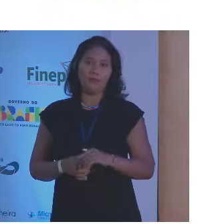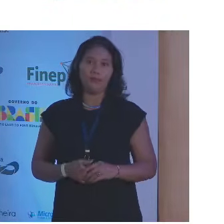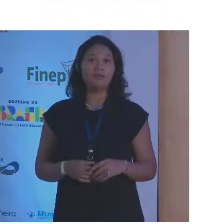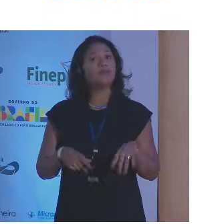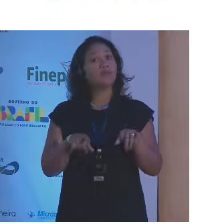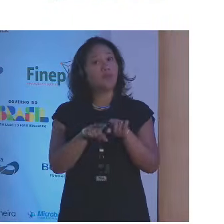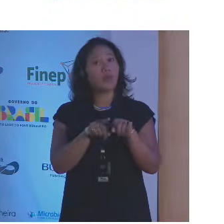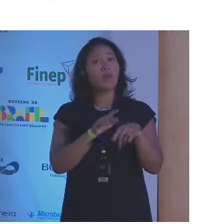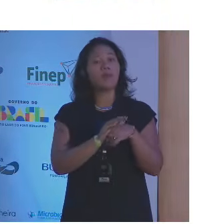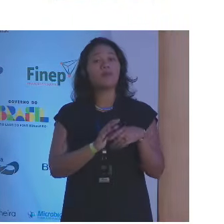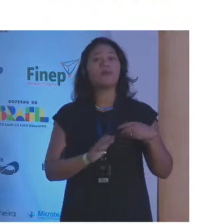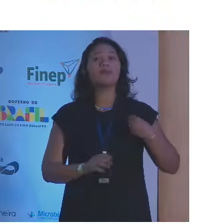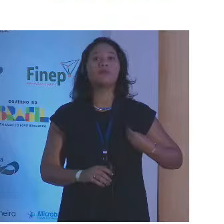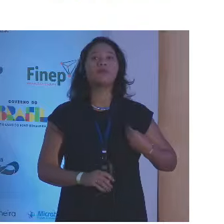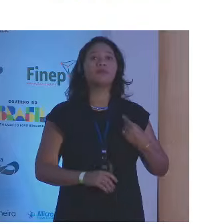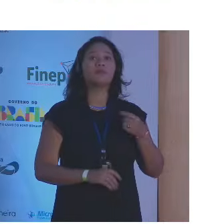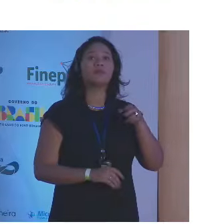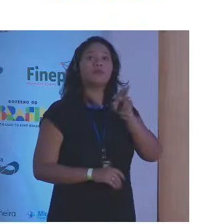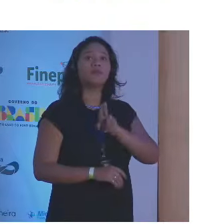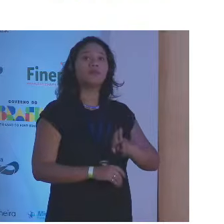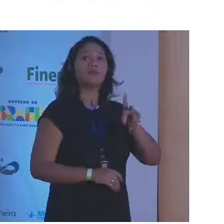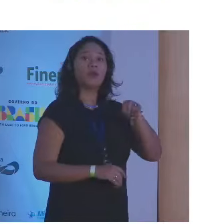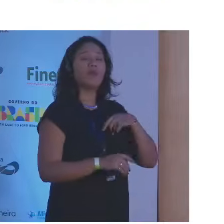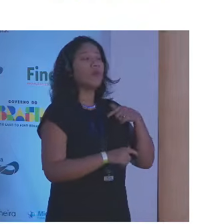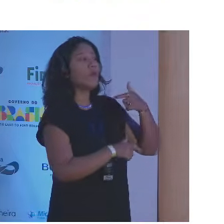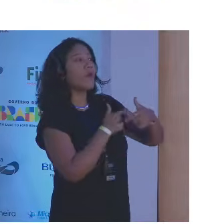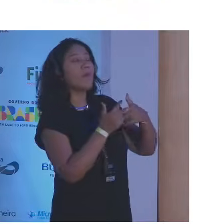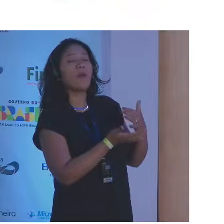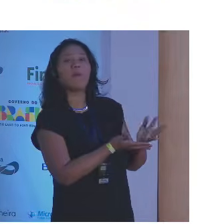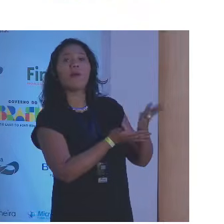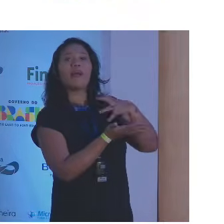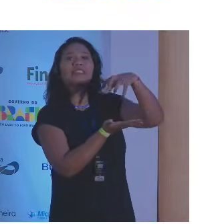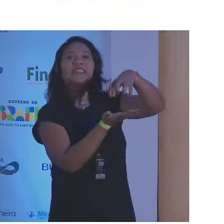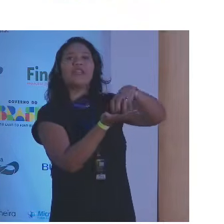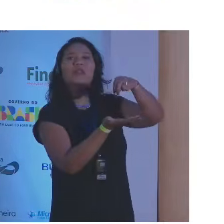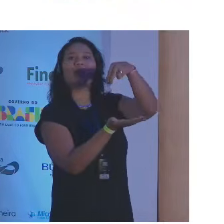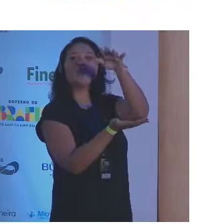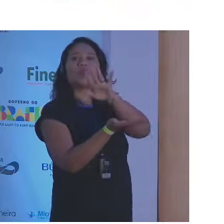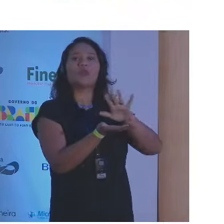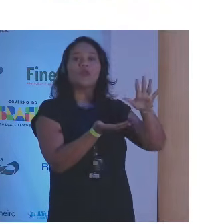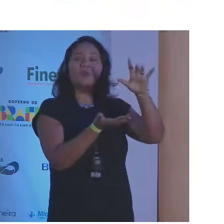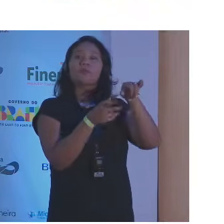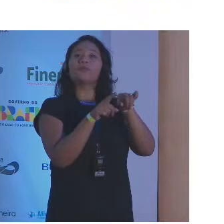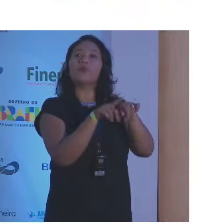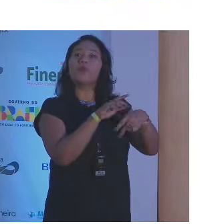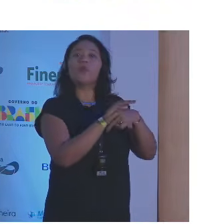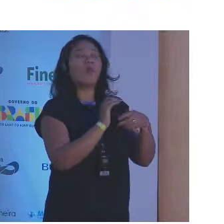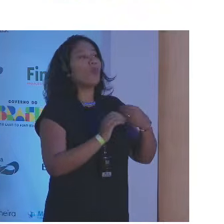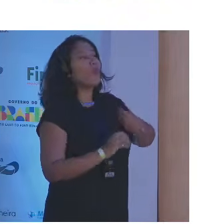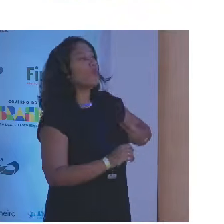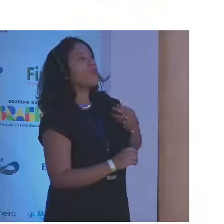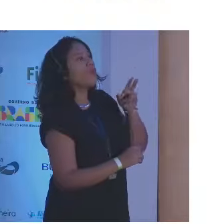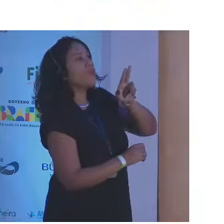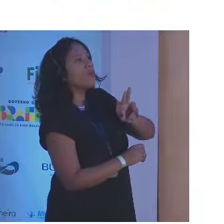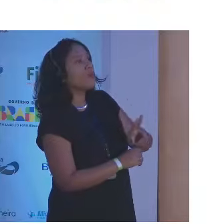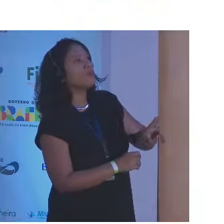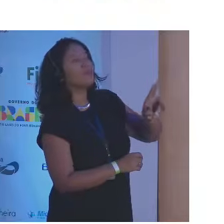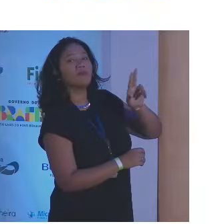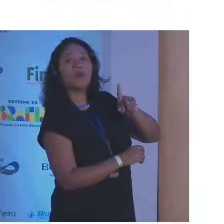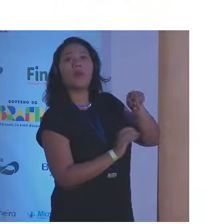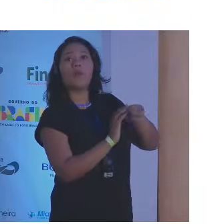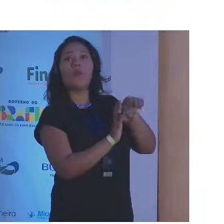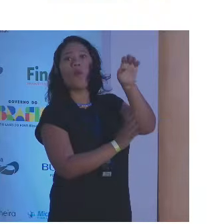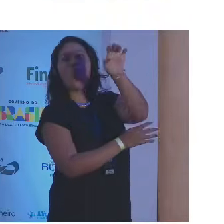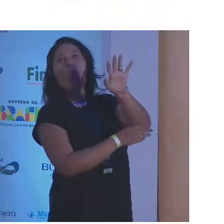that are prepared by the National Center Puertos del Estado, that is using the European data from